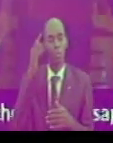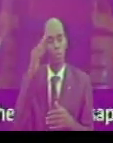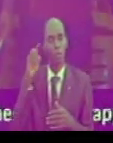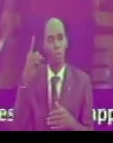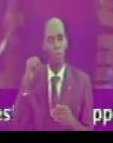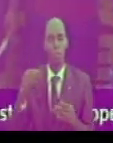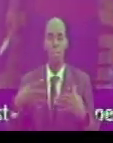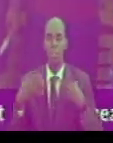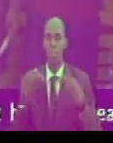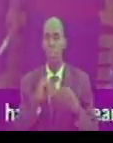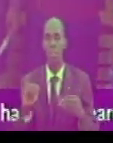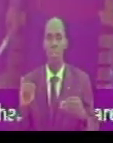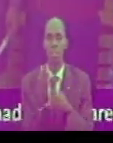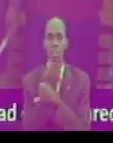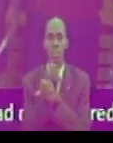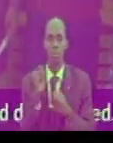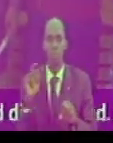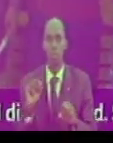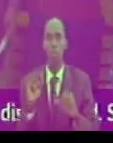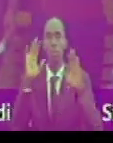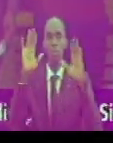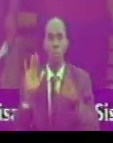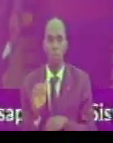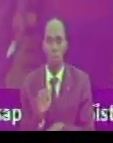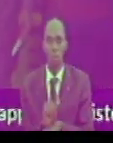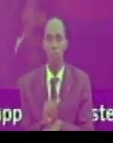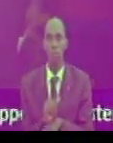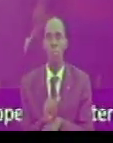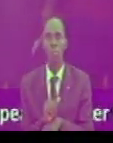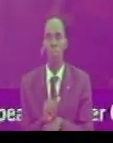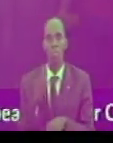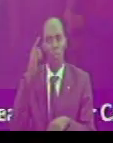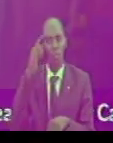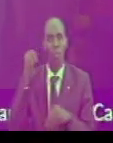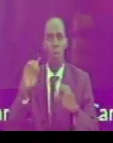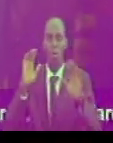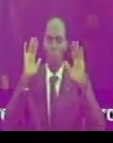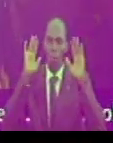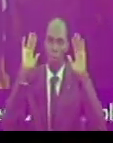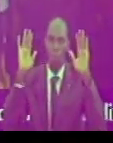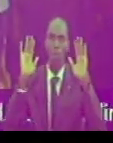and the testimonies you are going to share yourself. Tell him that when I